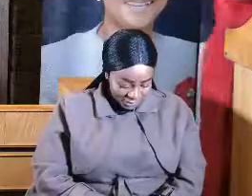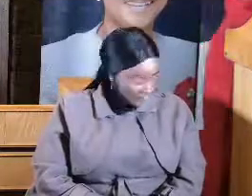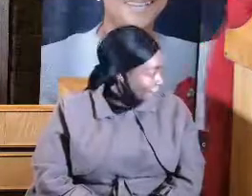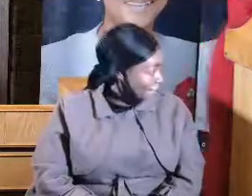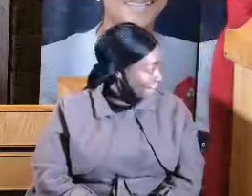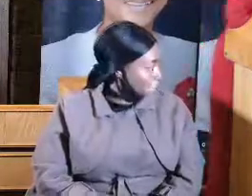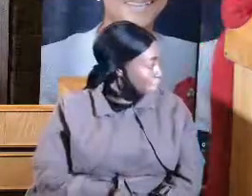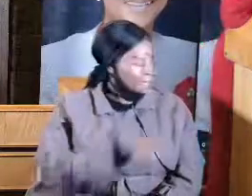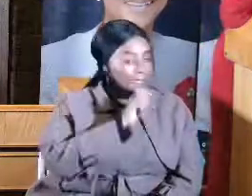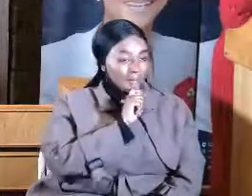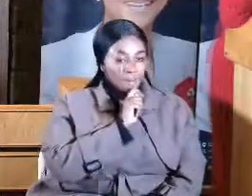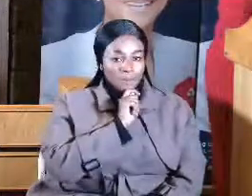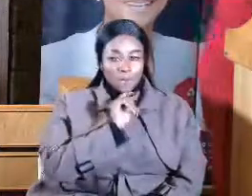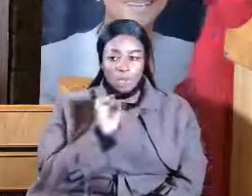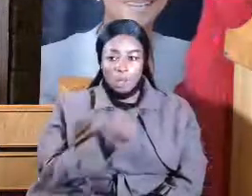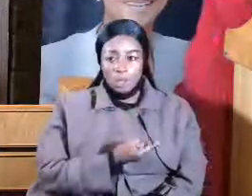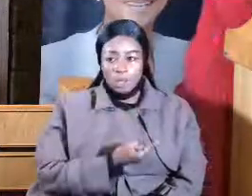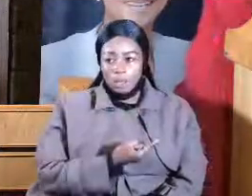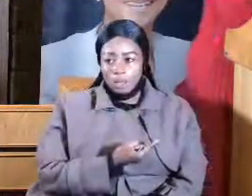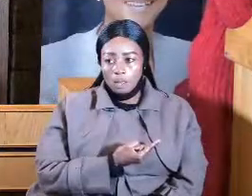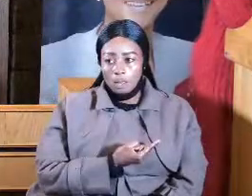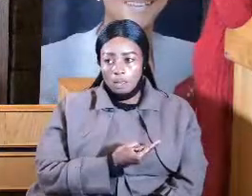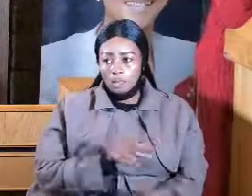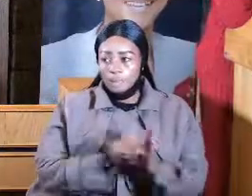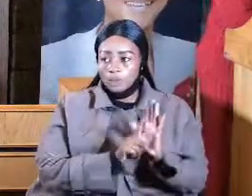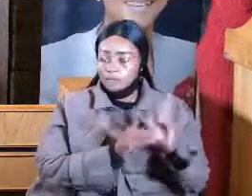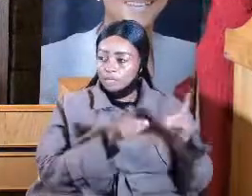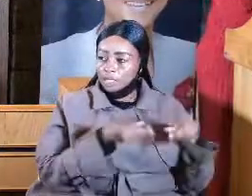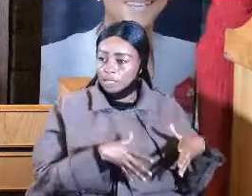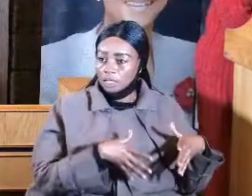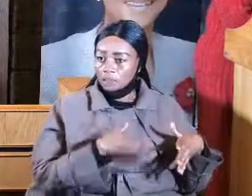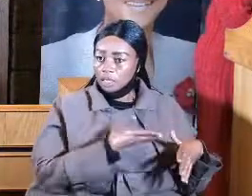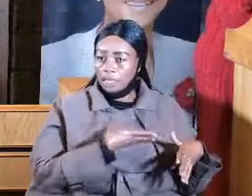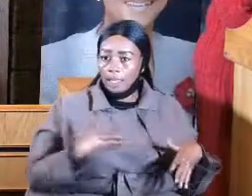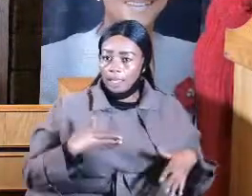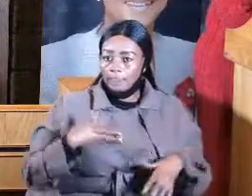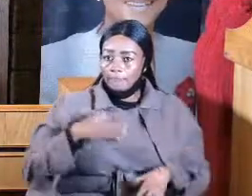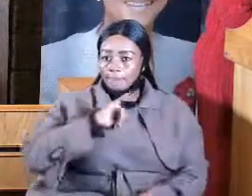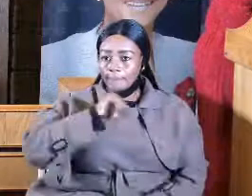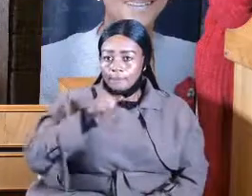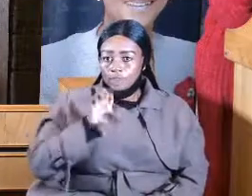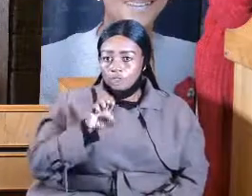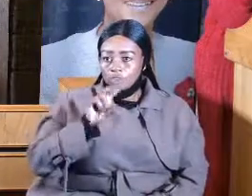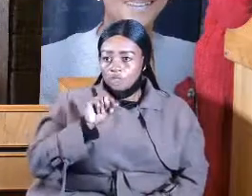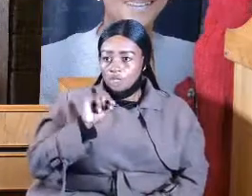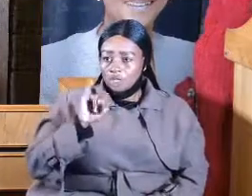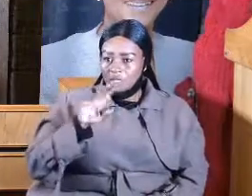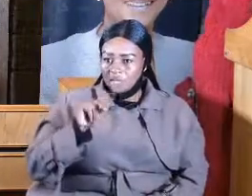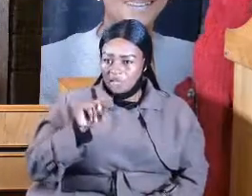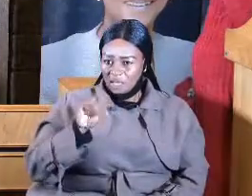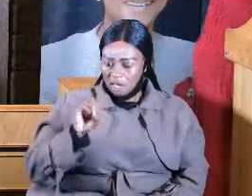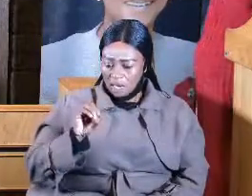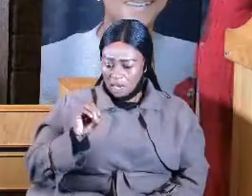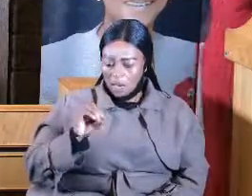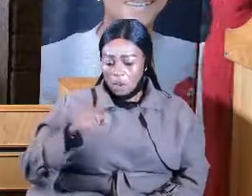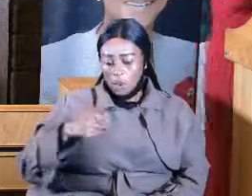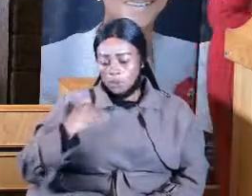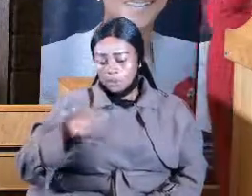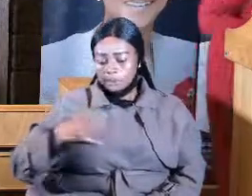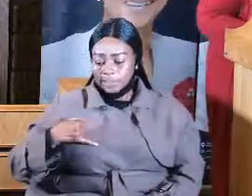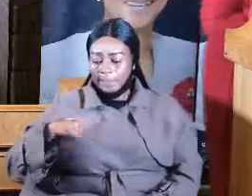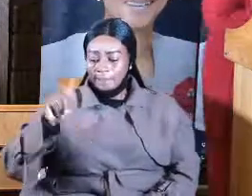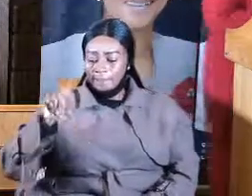Good morning, everyone. Thank you, Mayor. Program director. My name is Janine. My surname is Tonga. Tonga, yes,